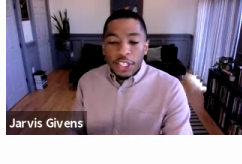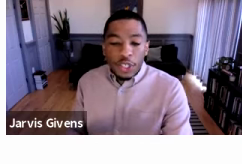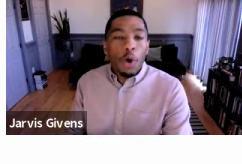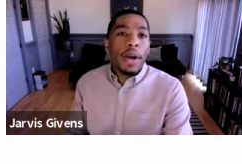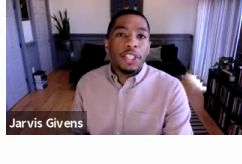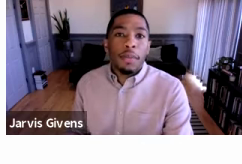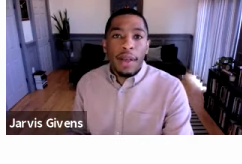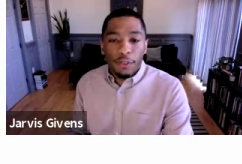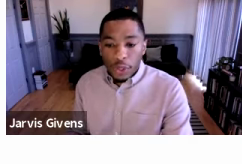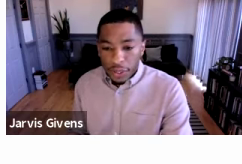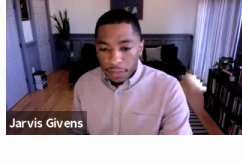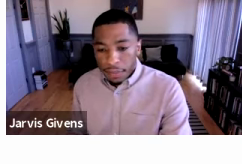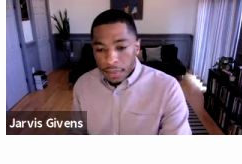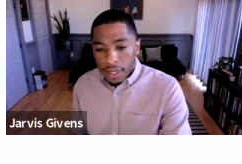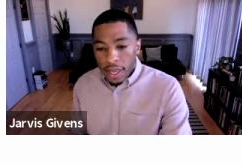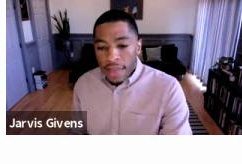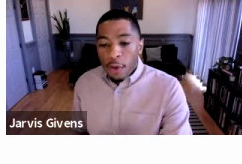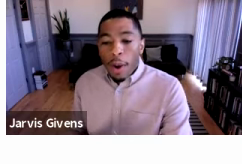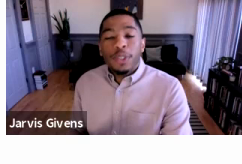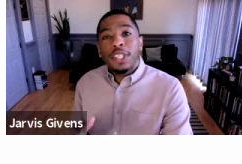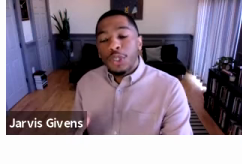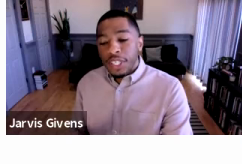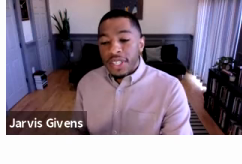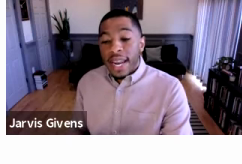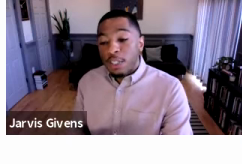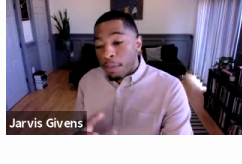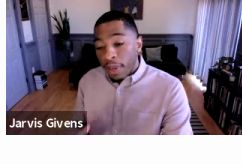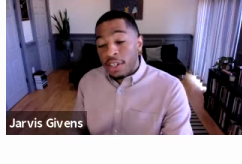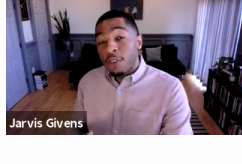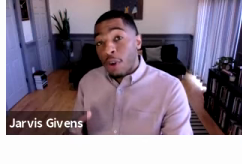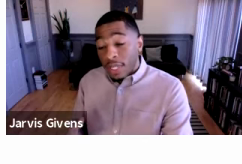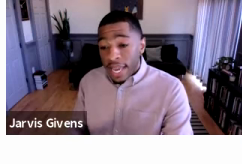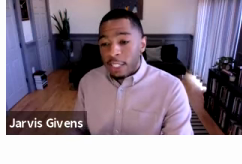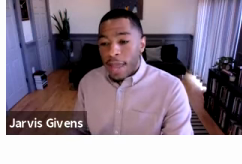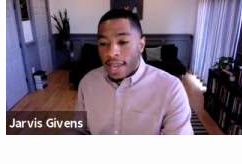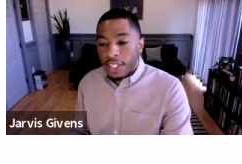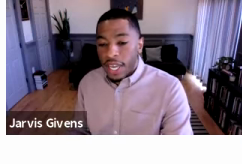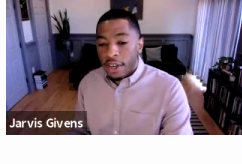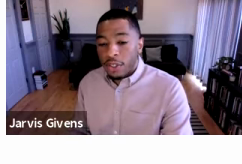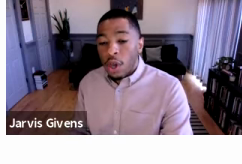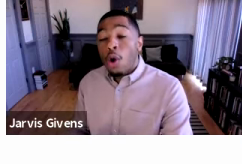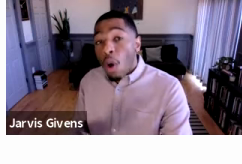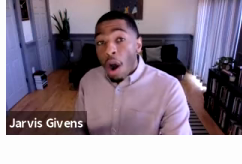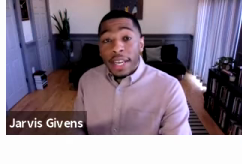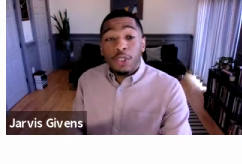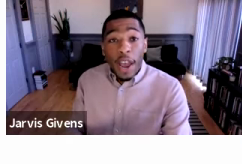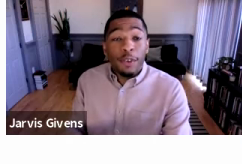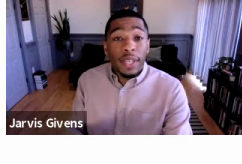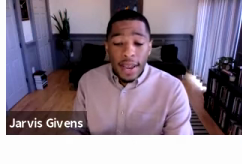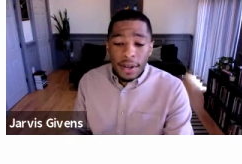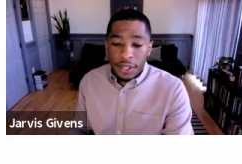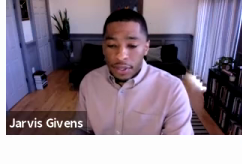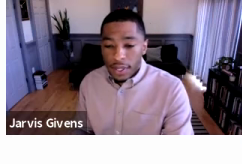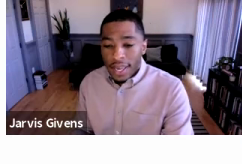can teach us so much about the future. They represent a tradition that has been plundered from today's Black educators who are its